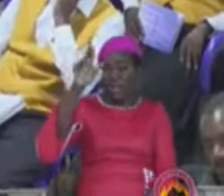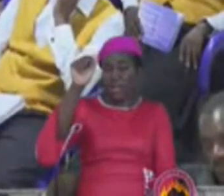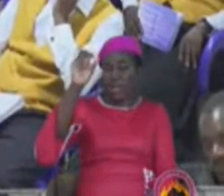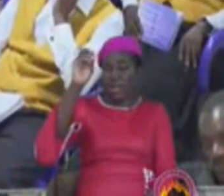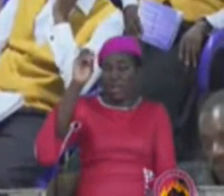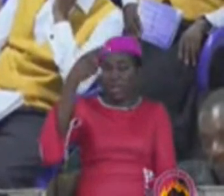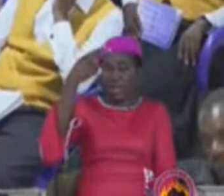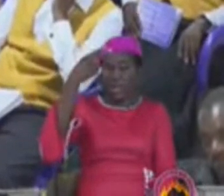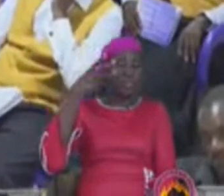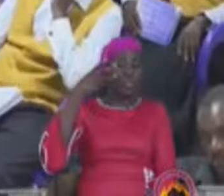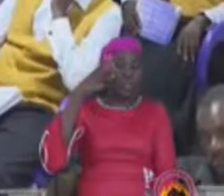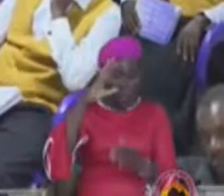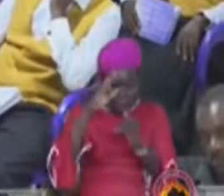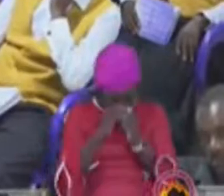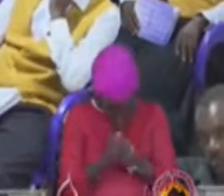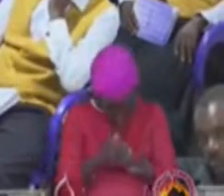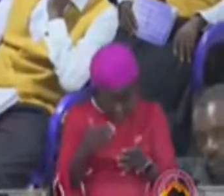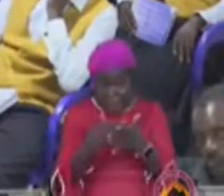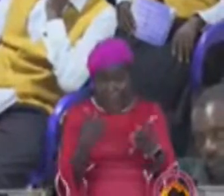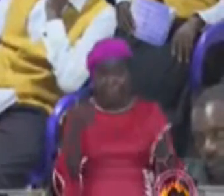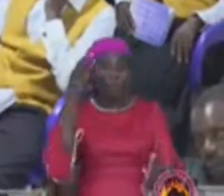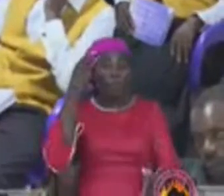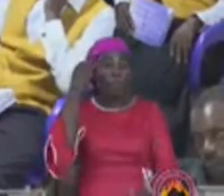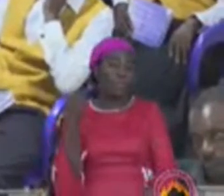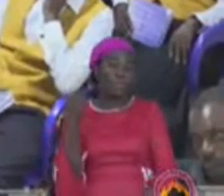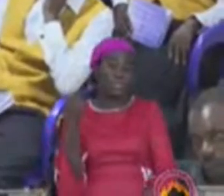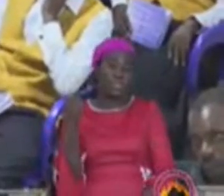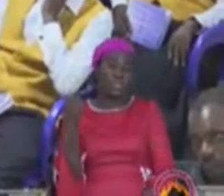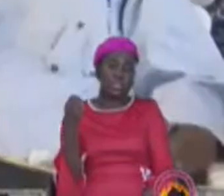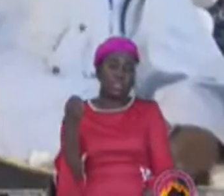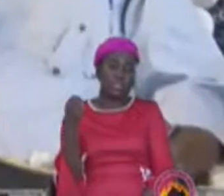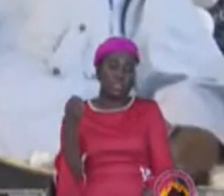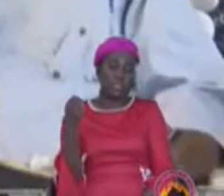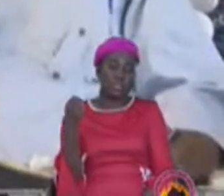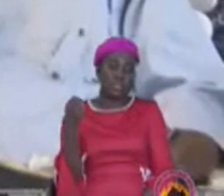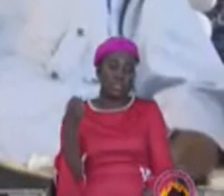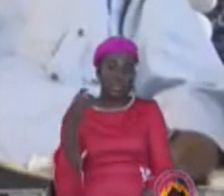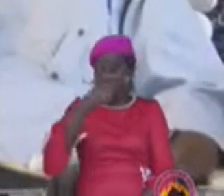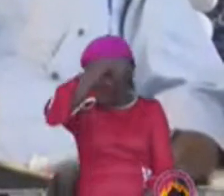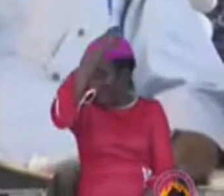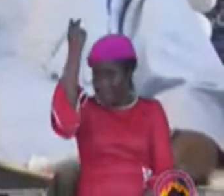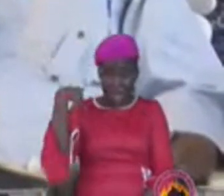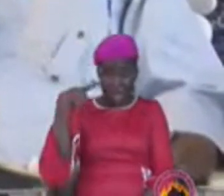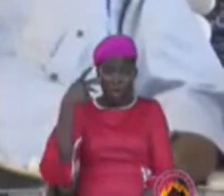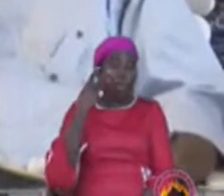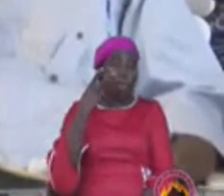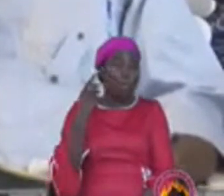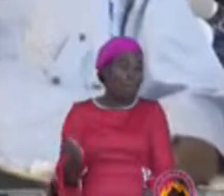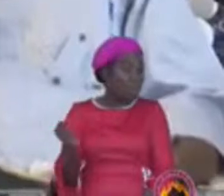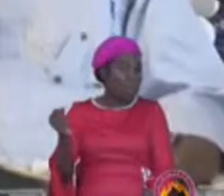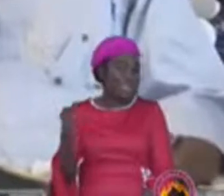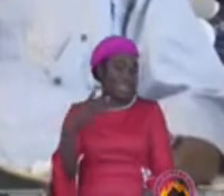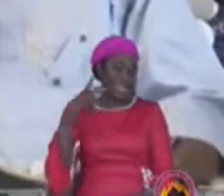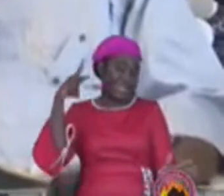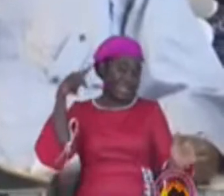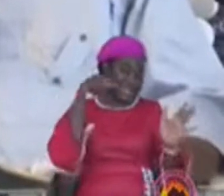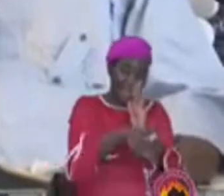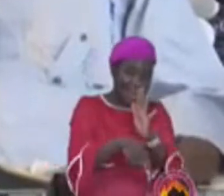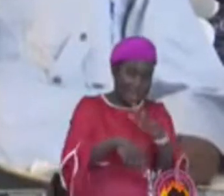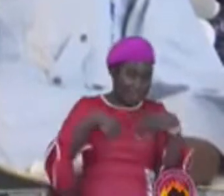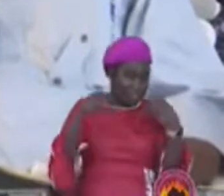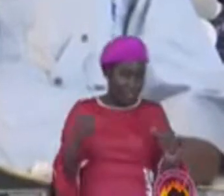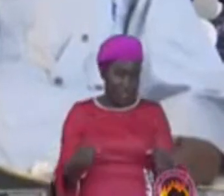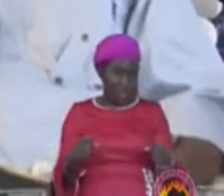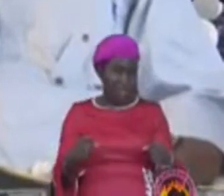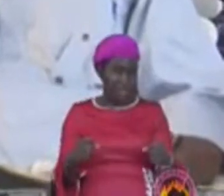Moses was a killing force. Pharaoh was a killing force. Goliath had to bow before David.